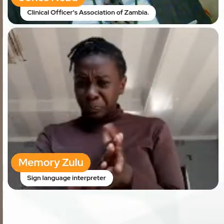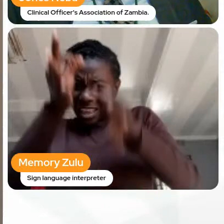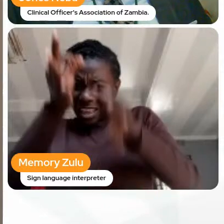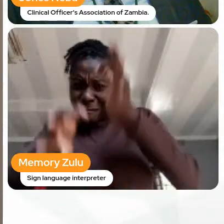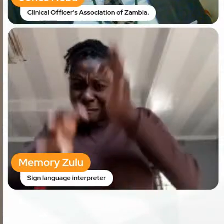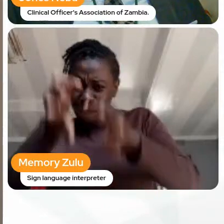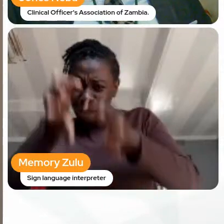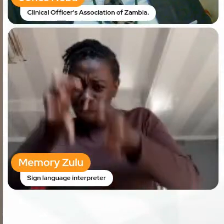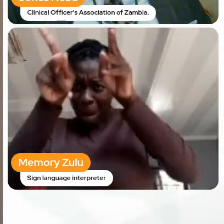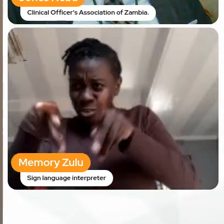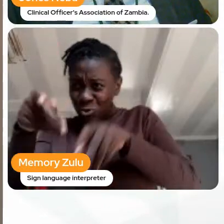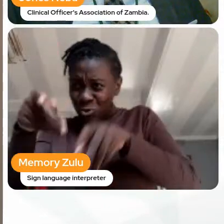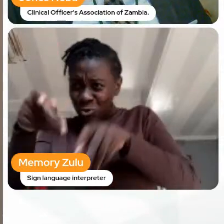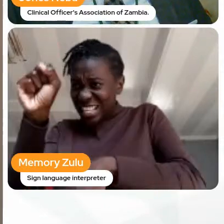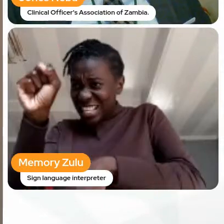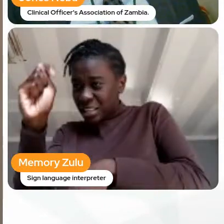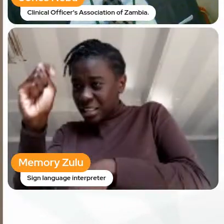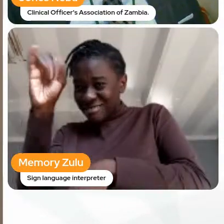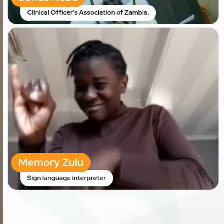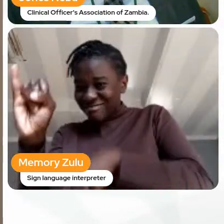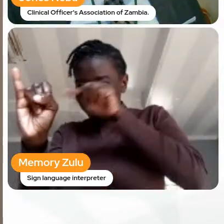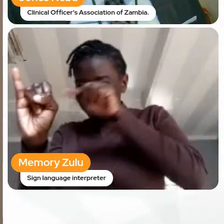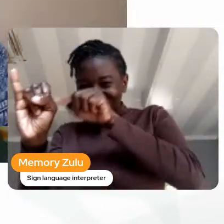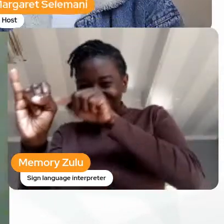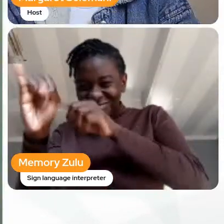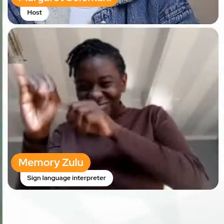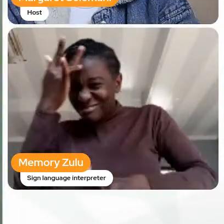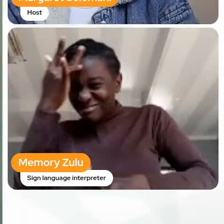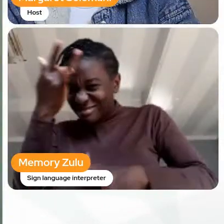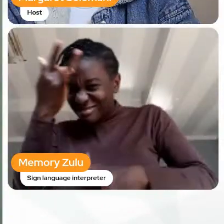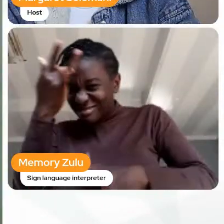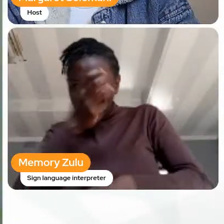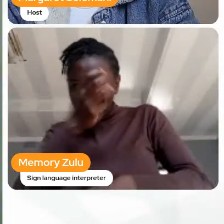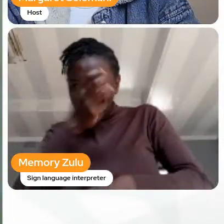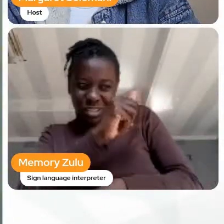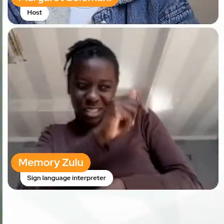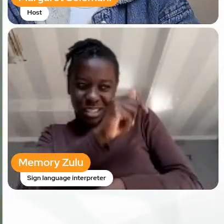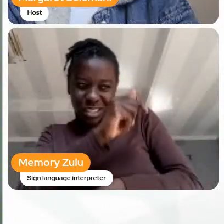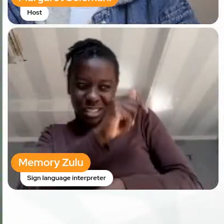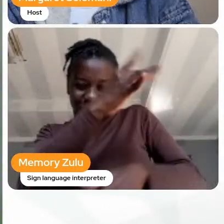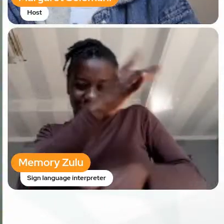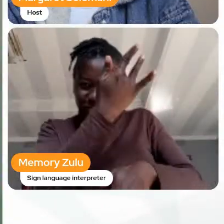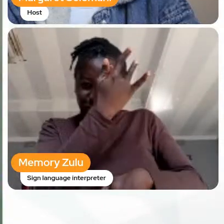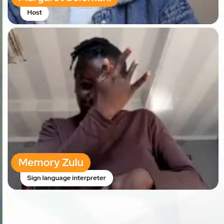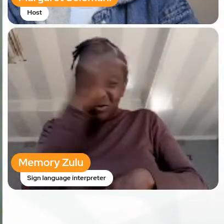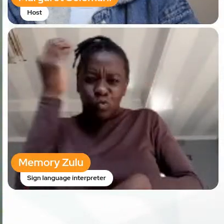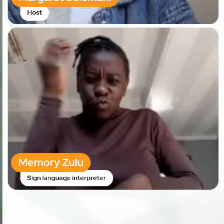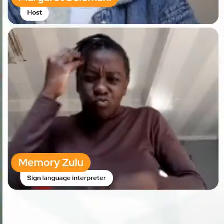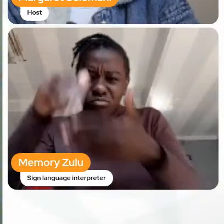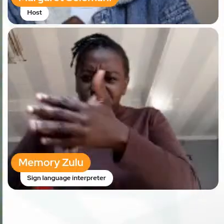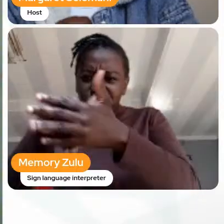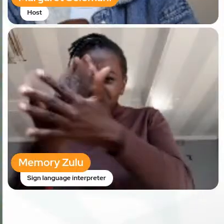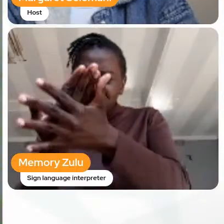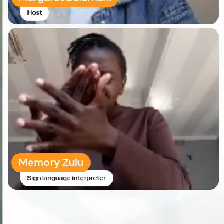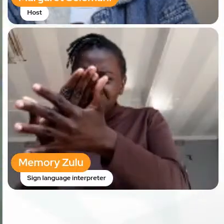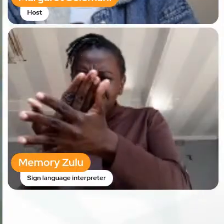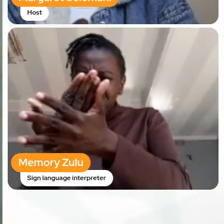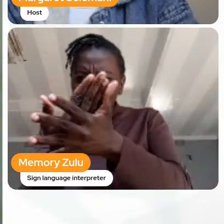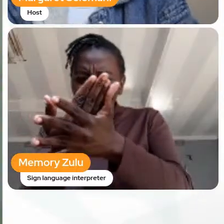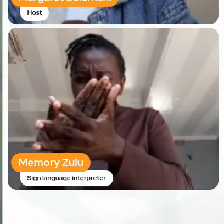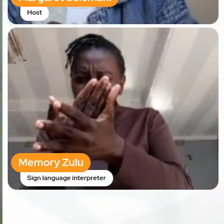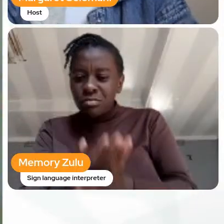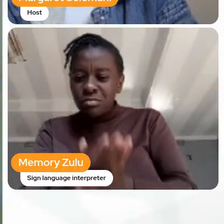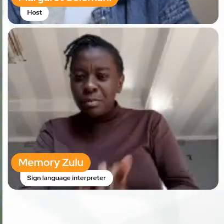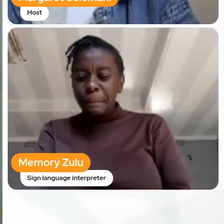UTI. All right, thank you. I need to say the sexually transmitted